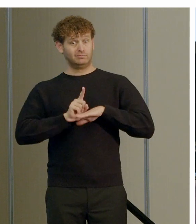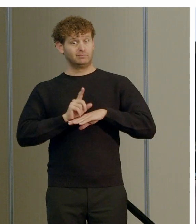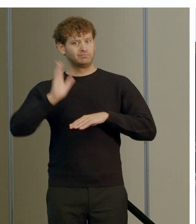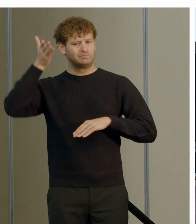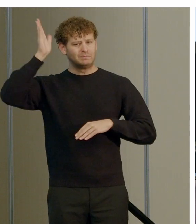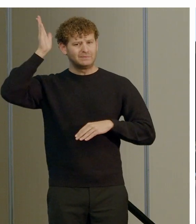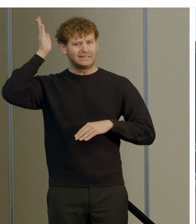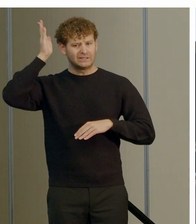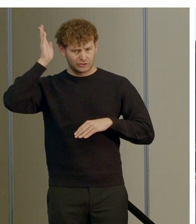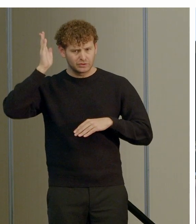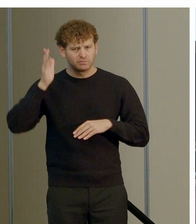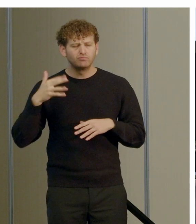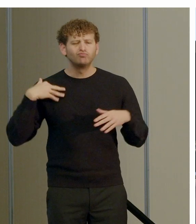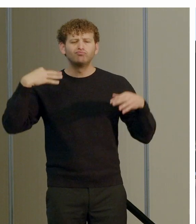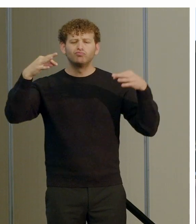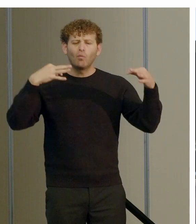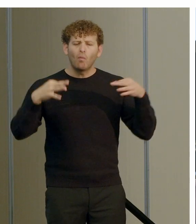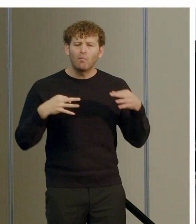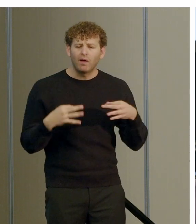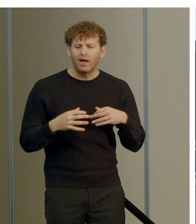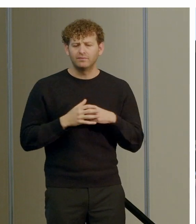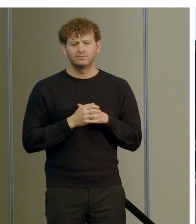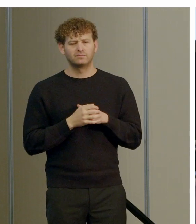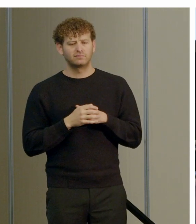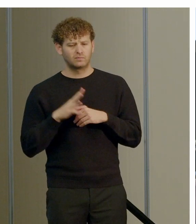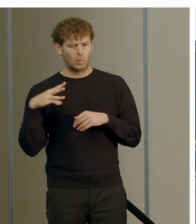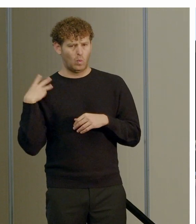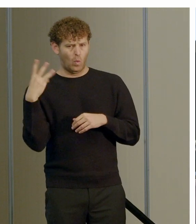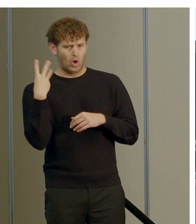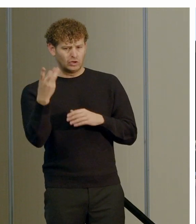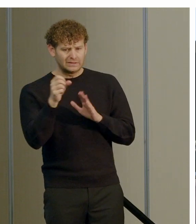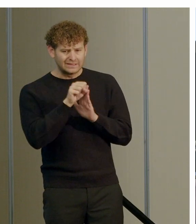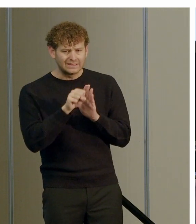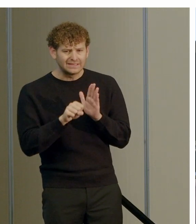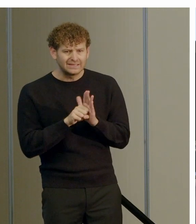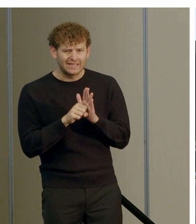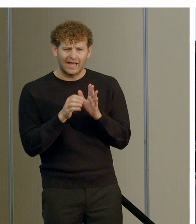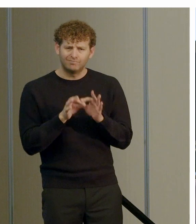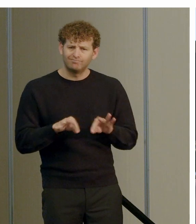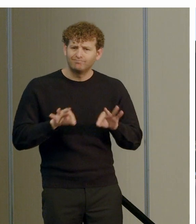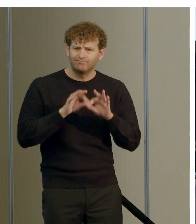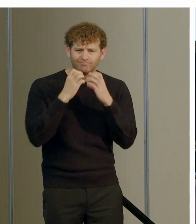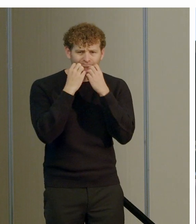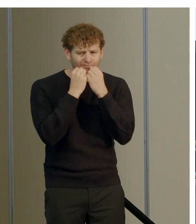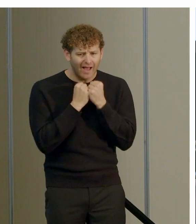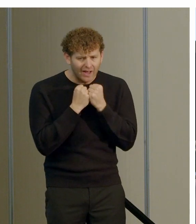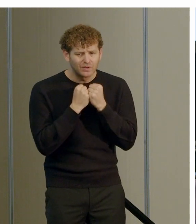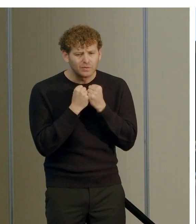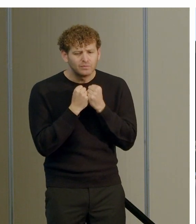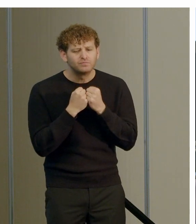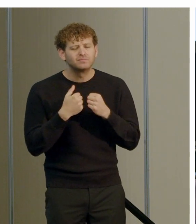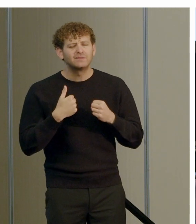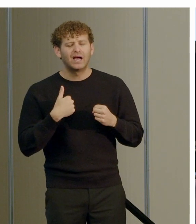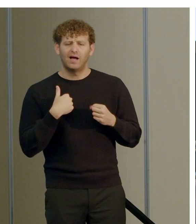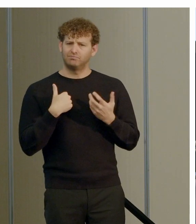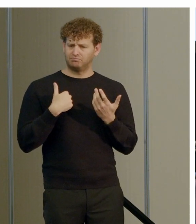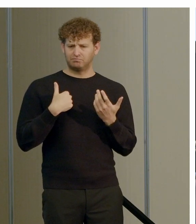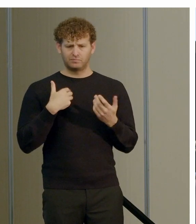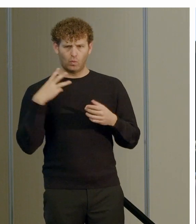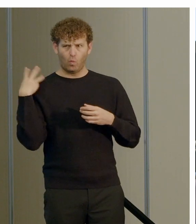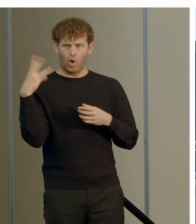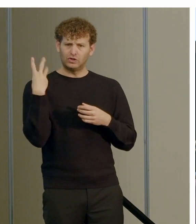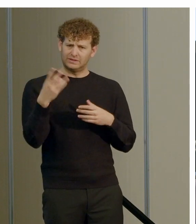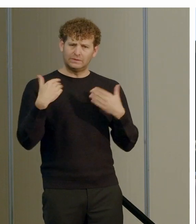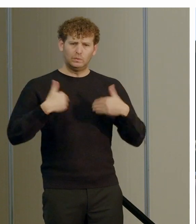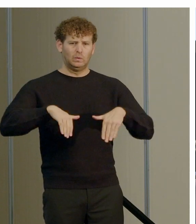State values DEI, and I would say Washington State values accessibility. I'm incredibly excited to